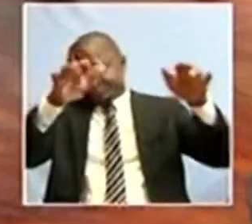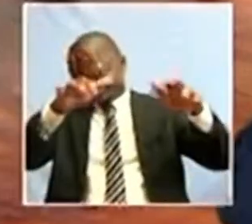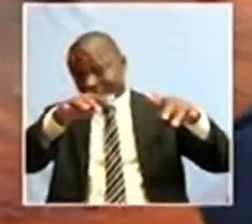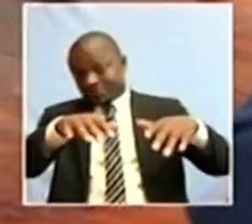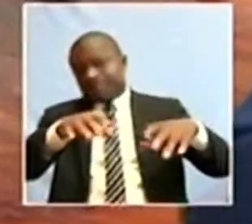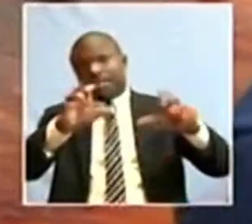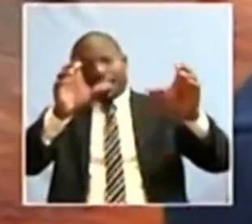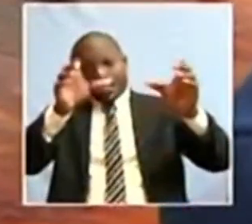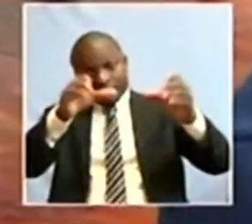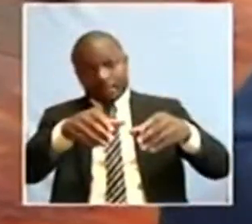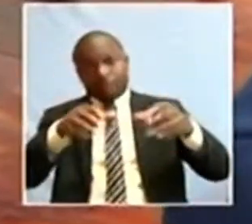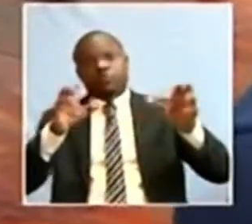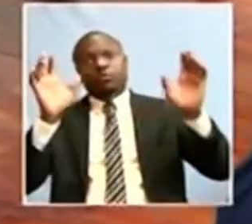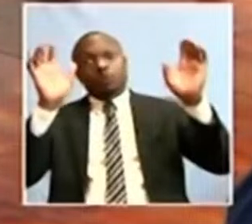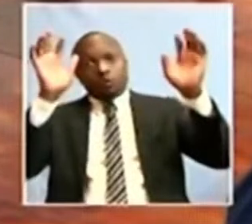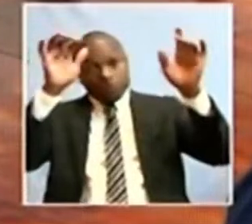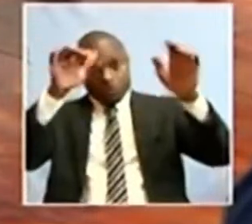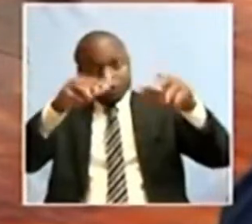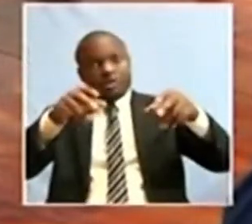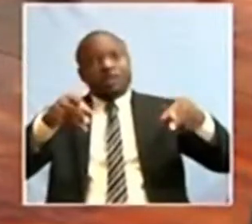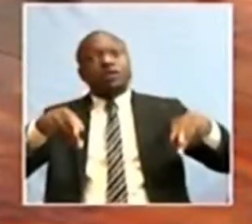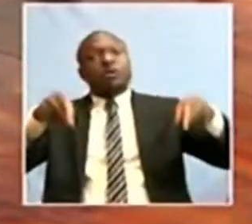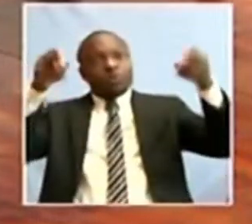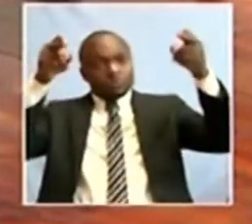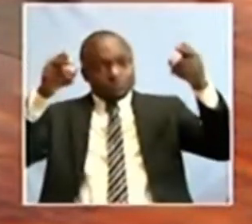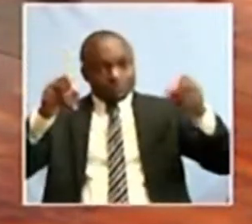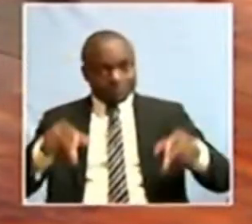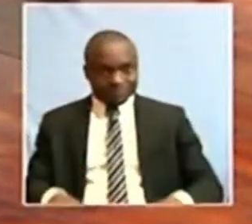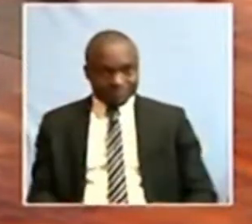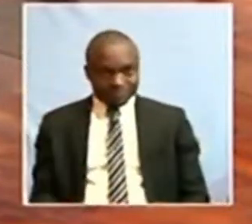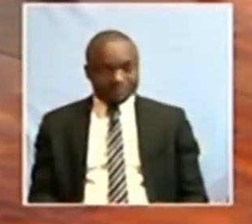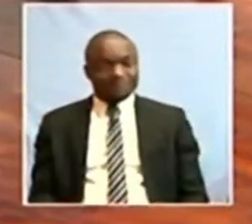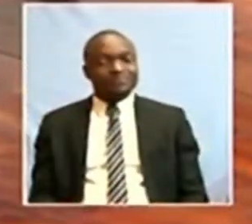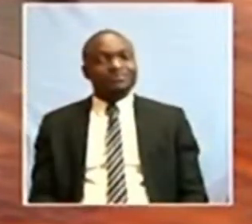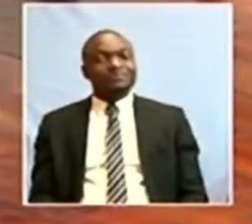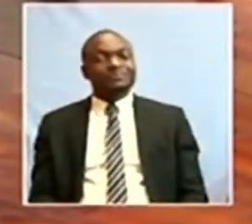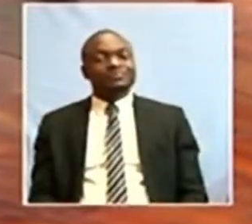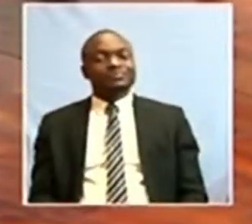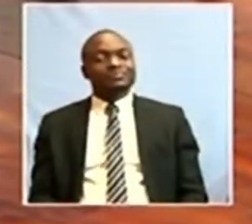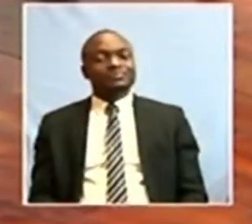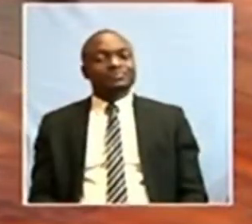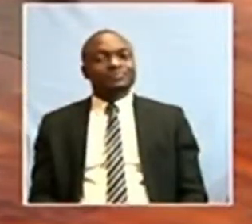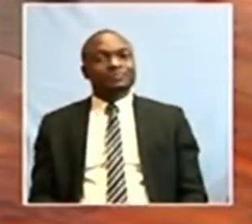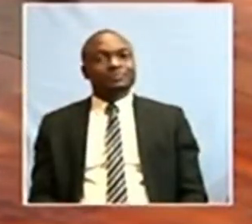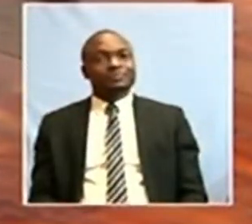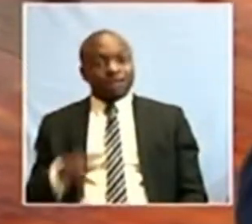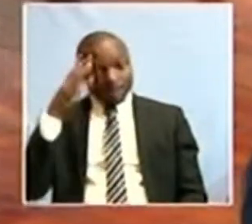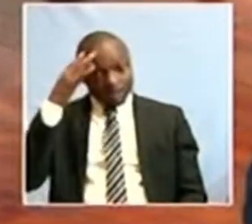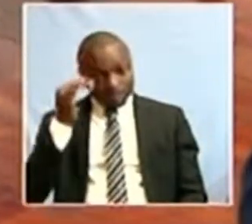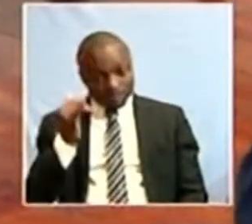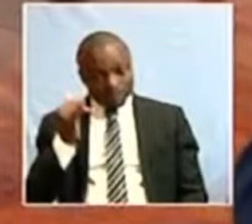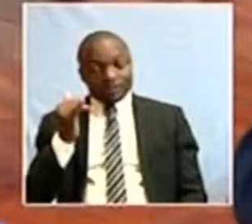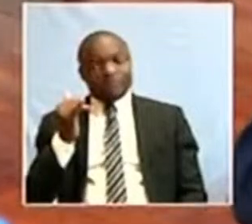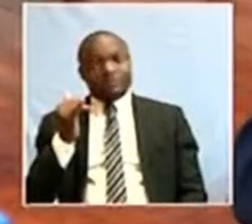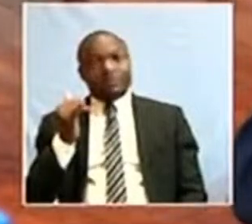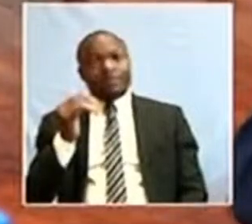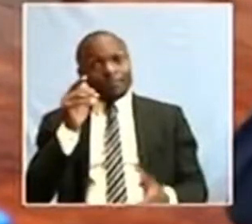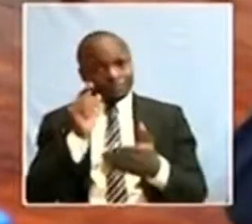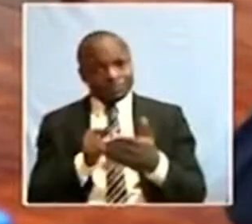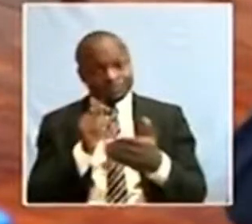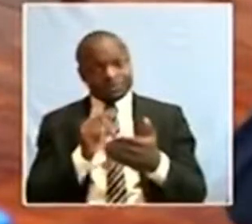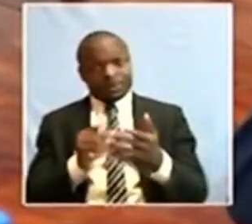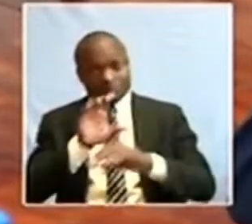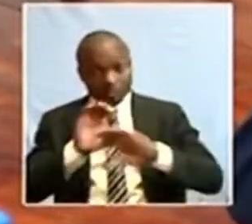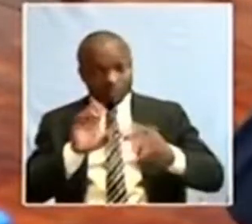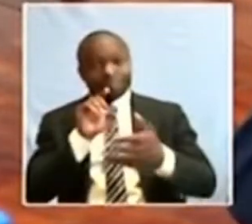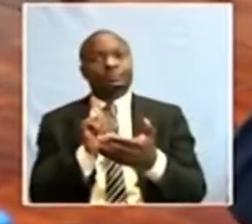council conference hall. And the reason, again, which has contributed, you remember recently